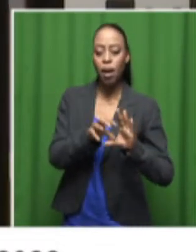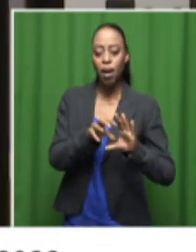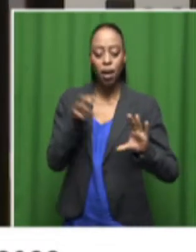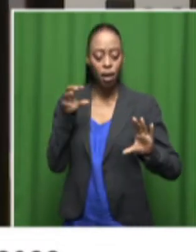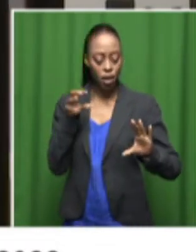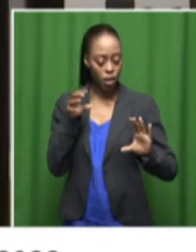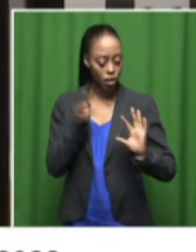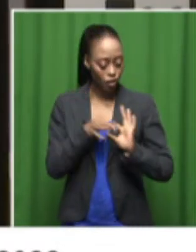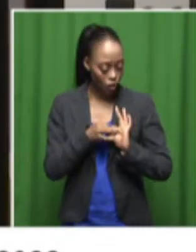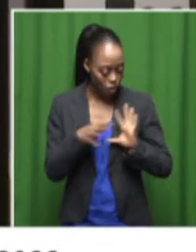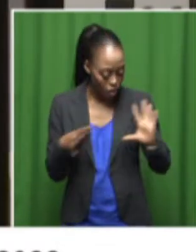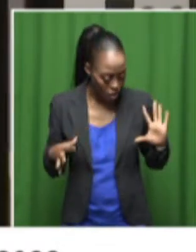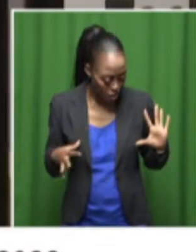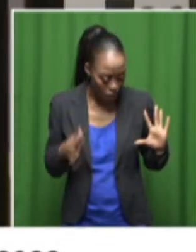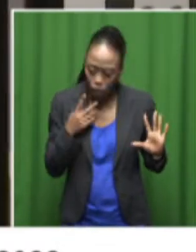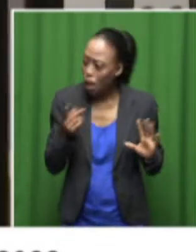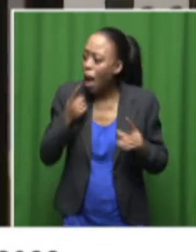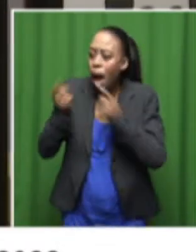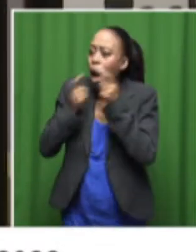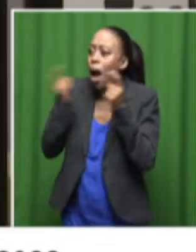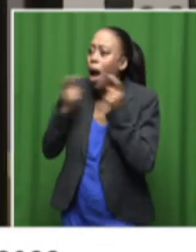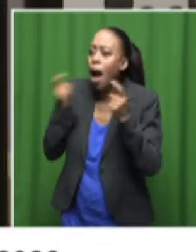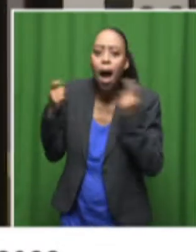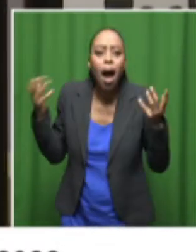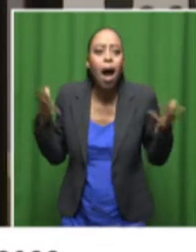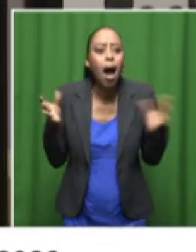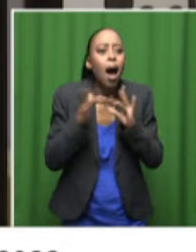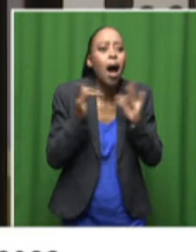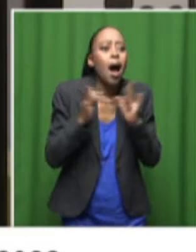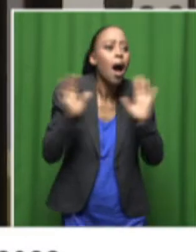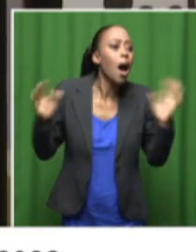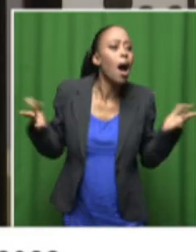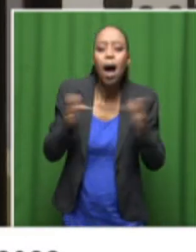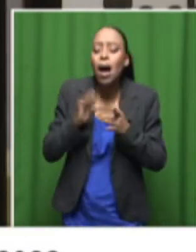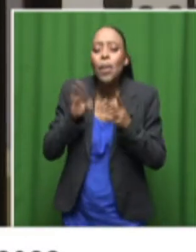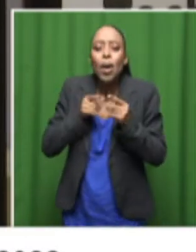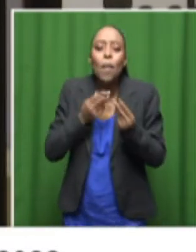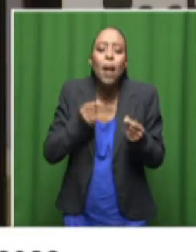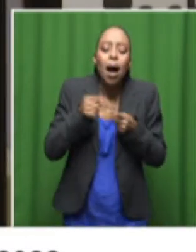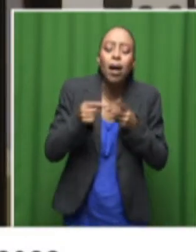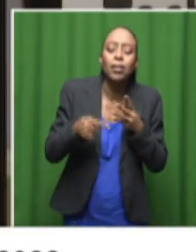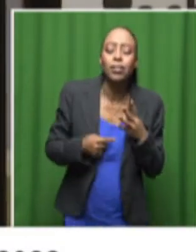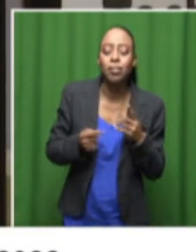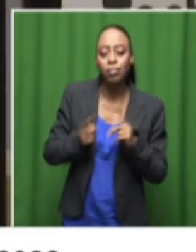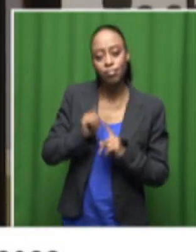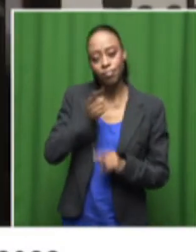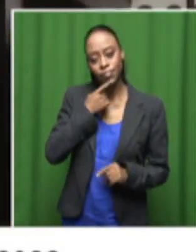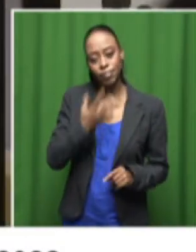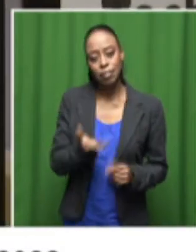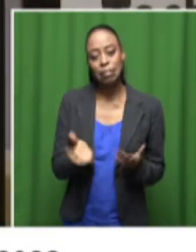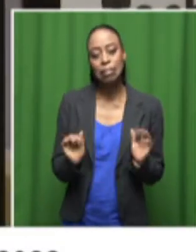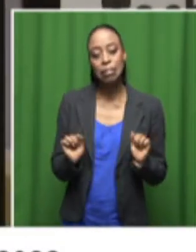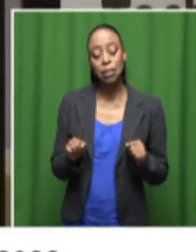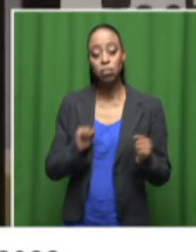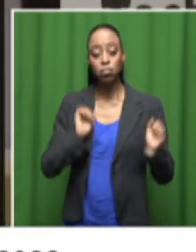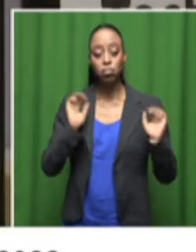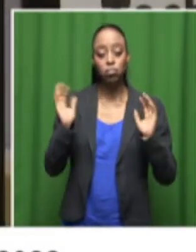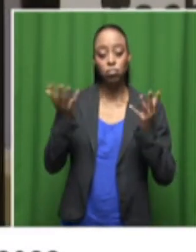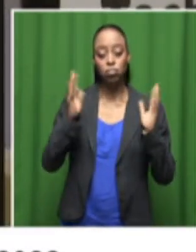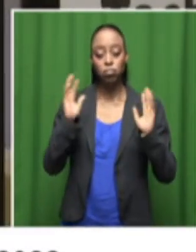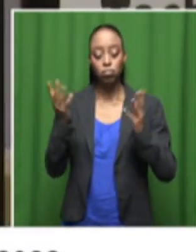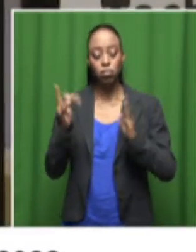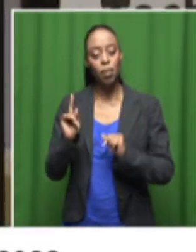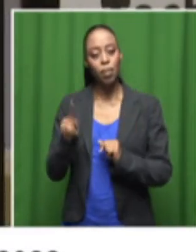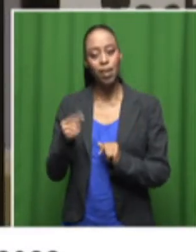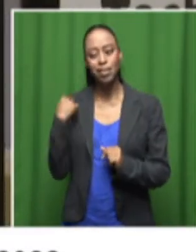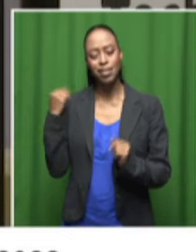when you start hearing a floodgates of complaints. We are not connected, we can't get this. But I think, we're really saying that we want to celebrate them, and we did